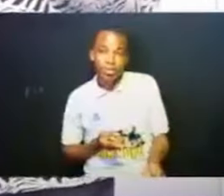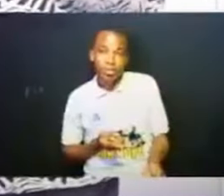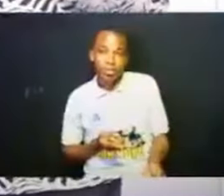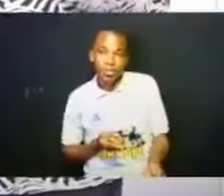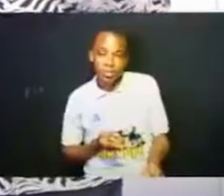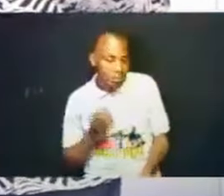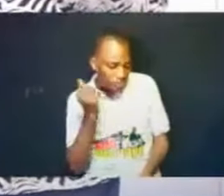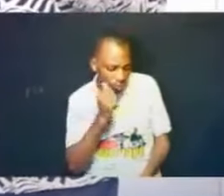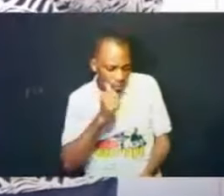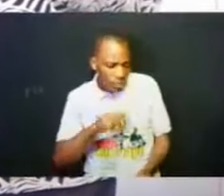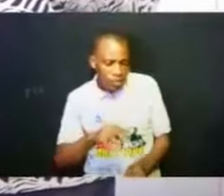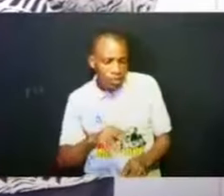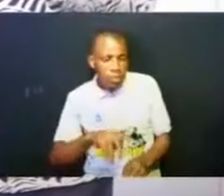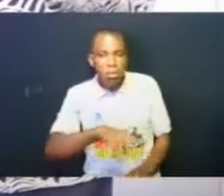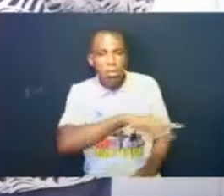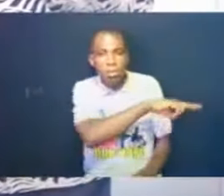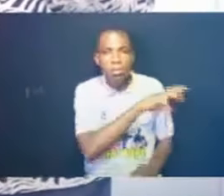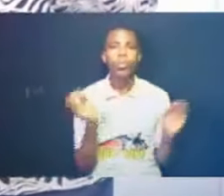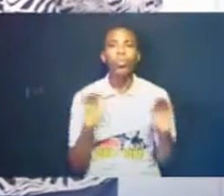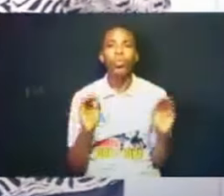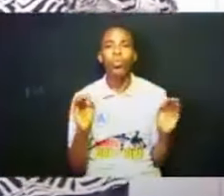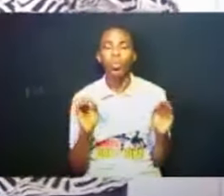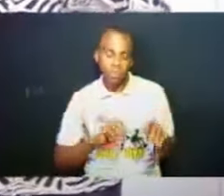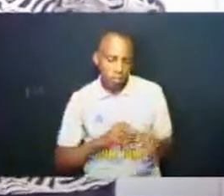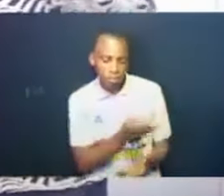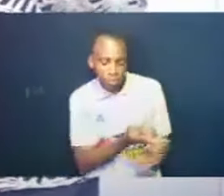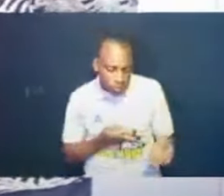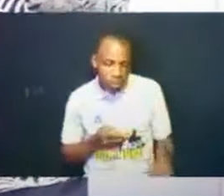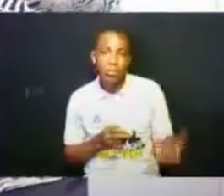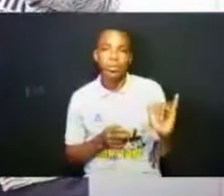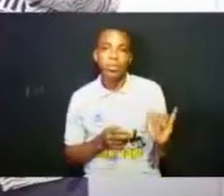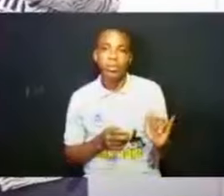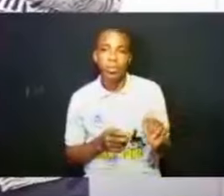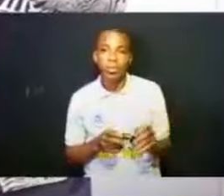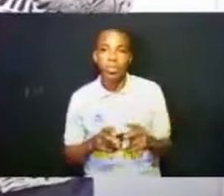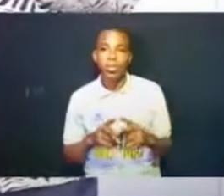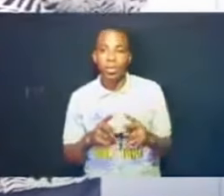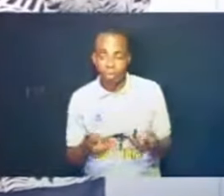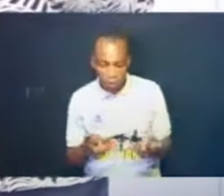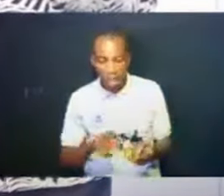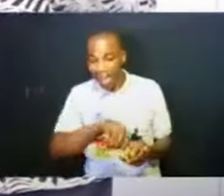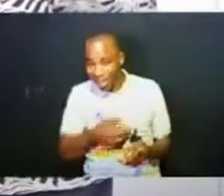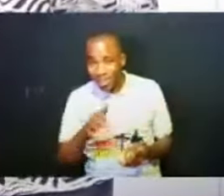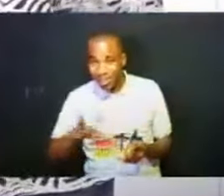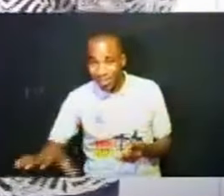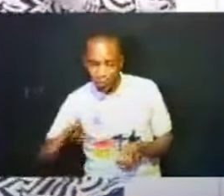She wouldn't want to leave. And so the children were trying to force her to